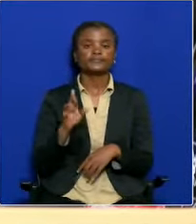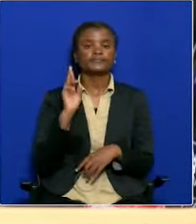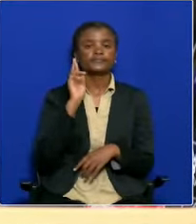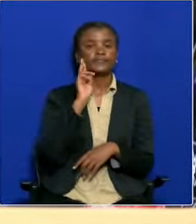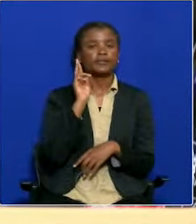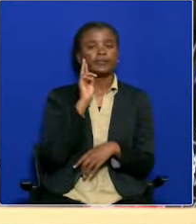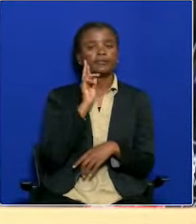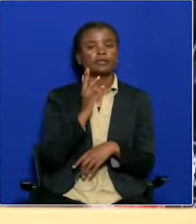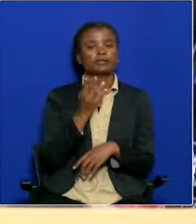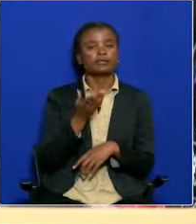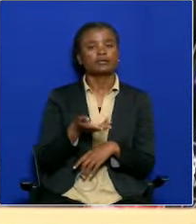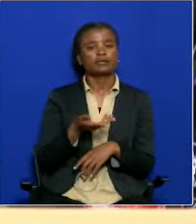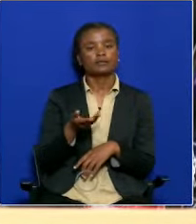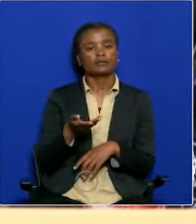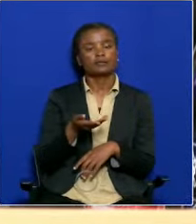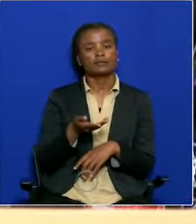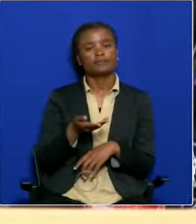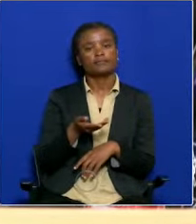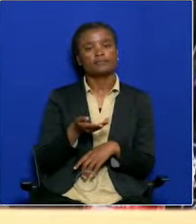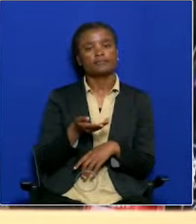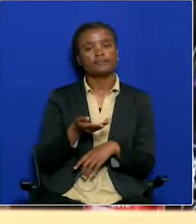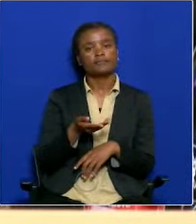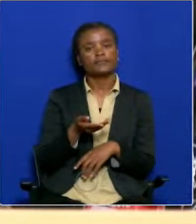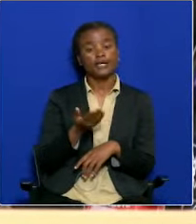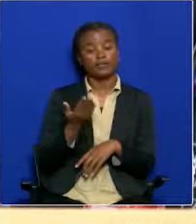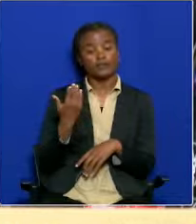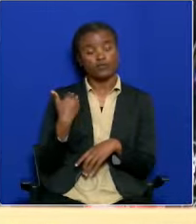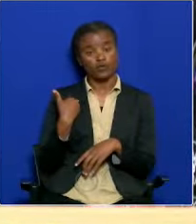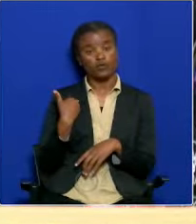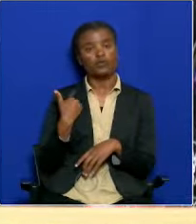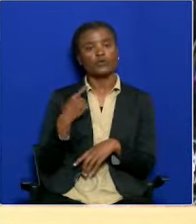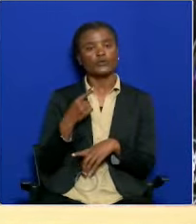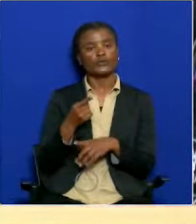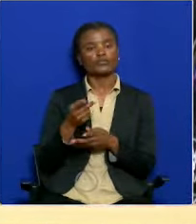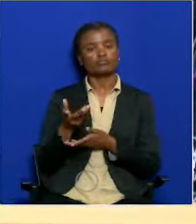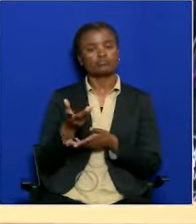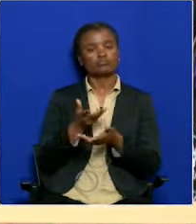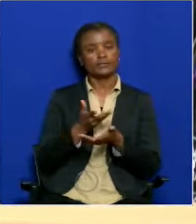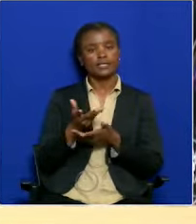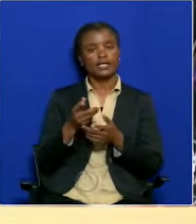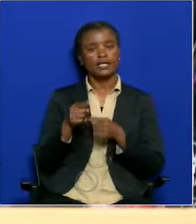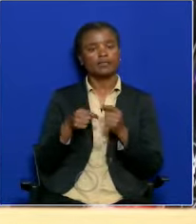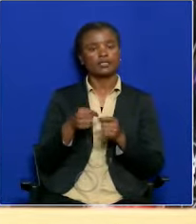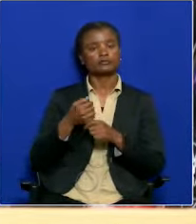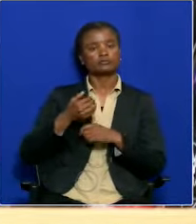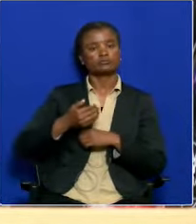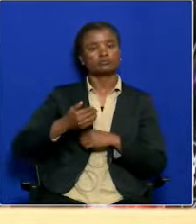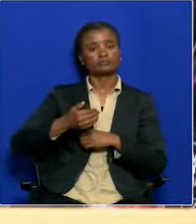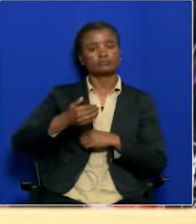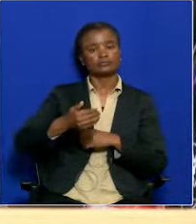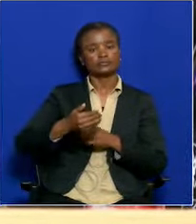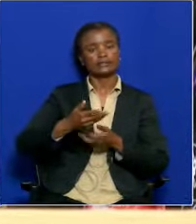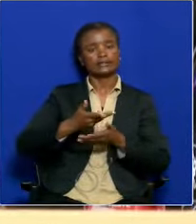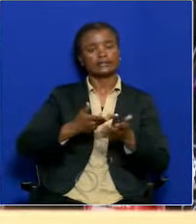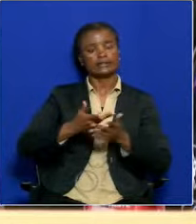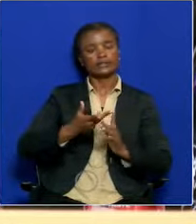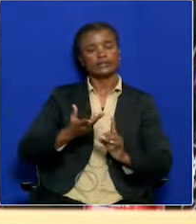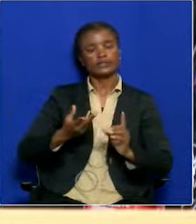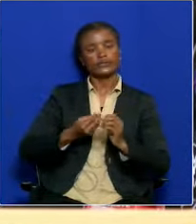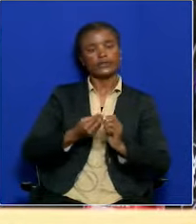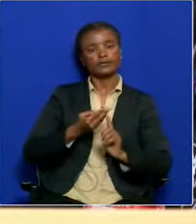an interaction we had earlier about the frequencies of your interactions with Mr. Matlala, you